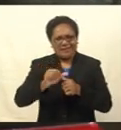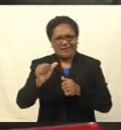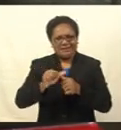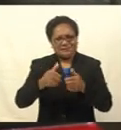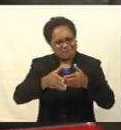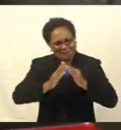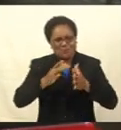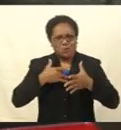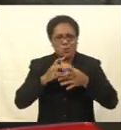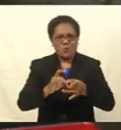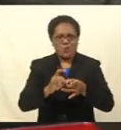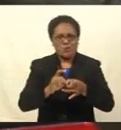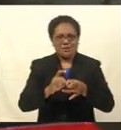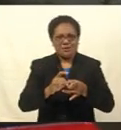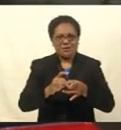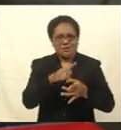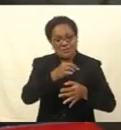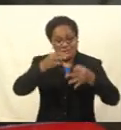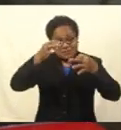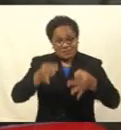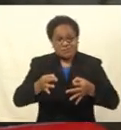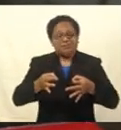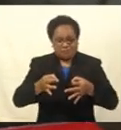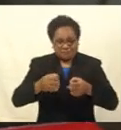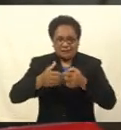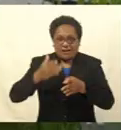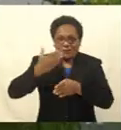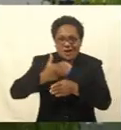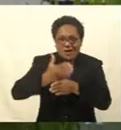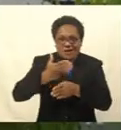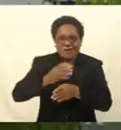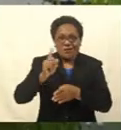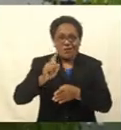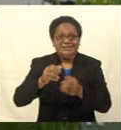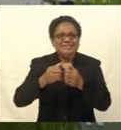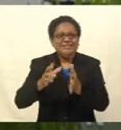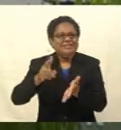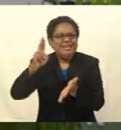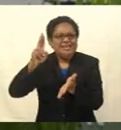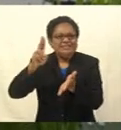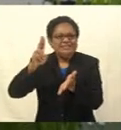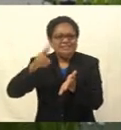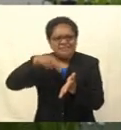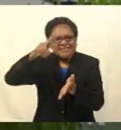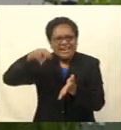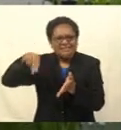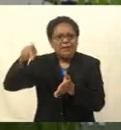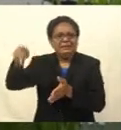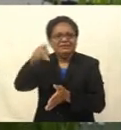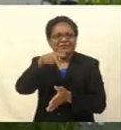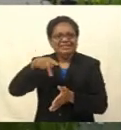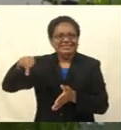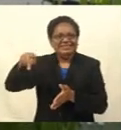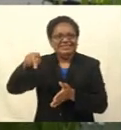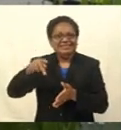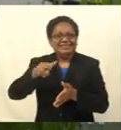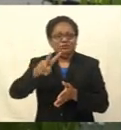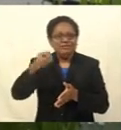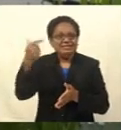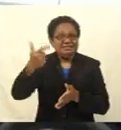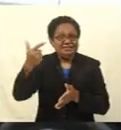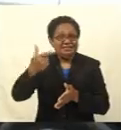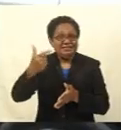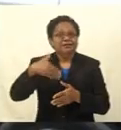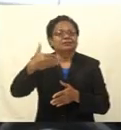Ayaz set his mind on his goal and achieved it by starting Signs Pacific in 2017 and later opened his